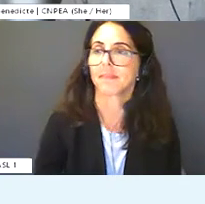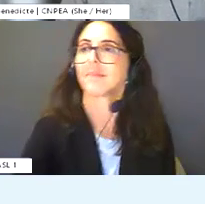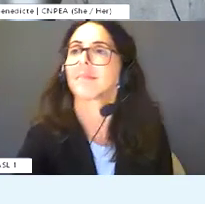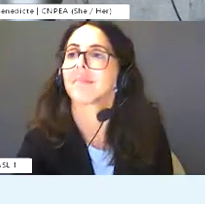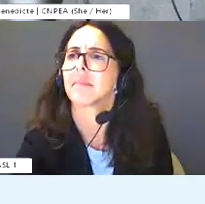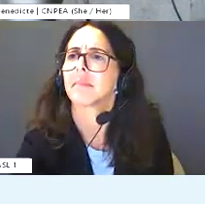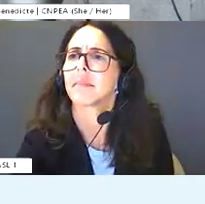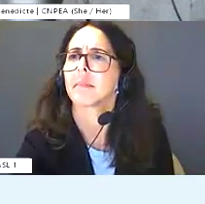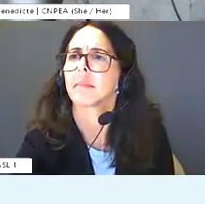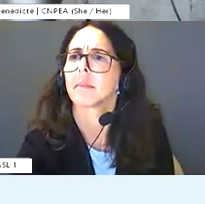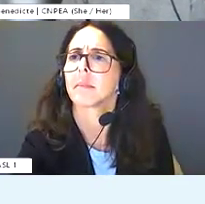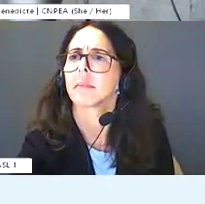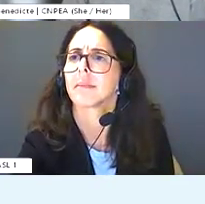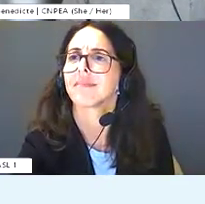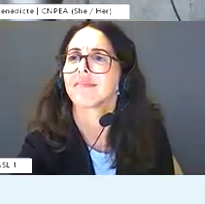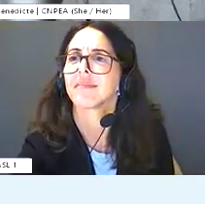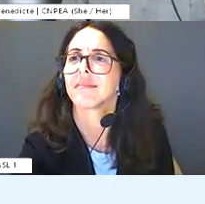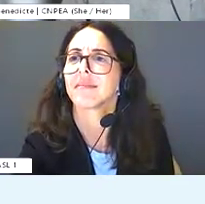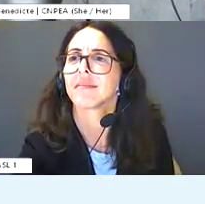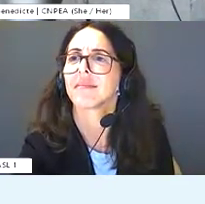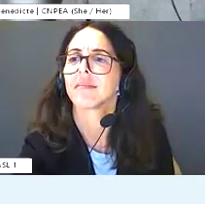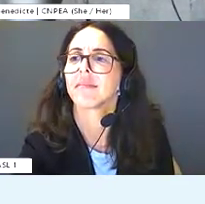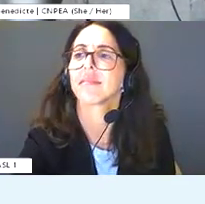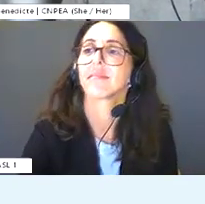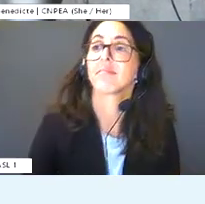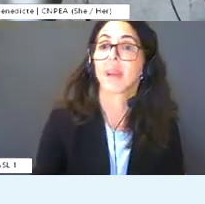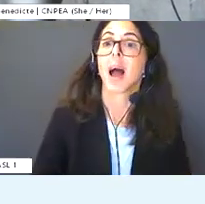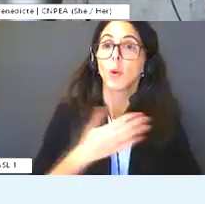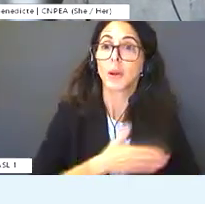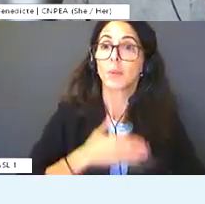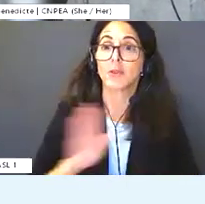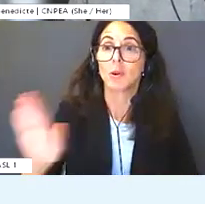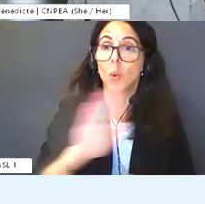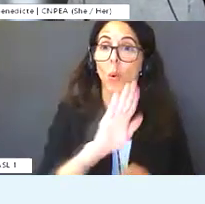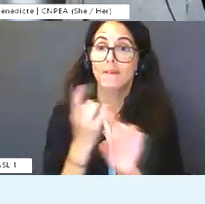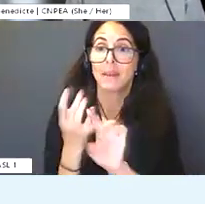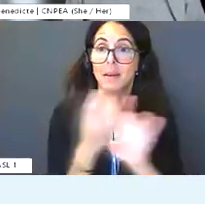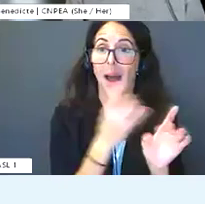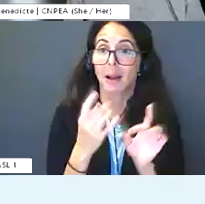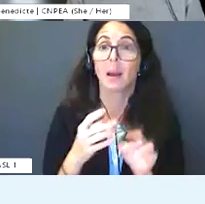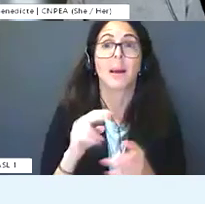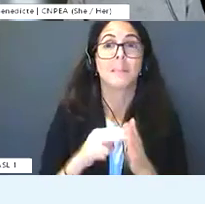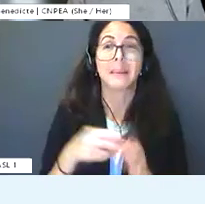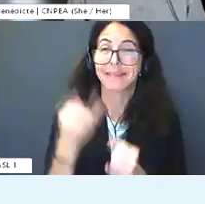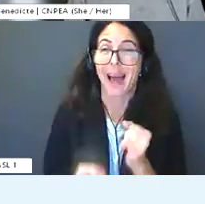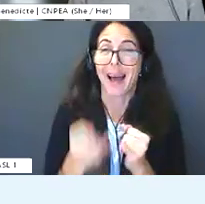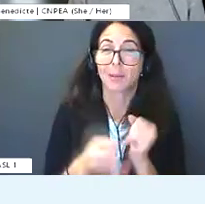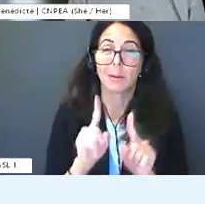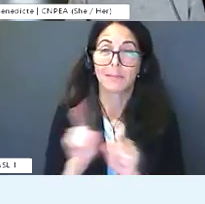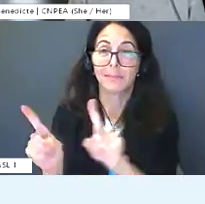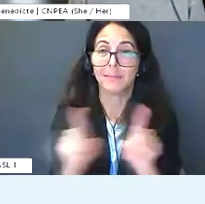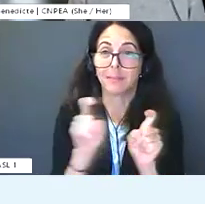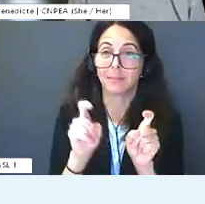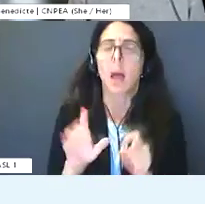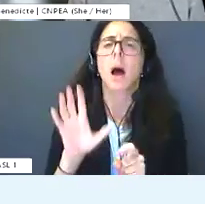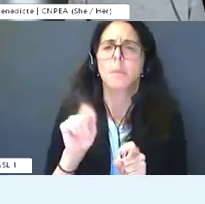We do appreciate feedback on our sessions. So at the end, I'm actually going to do a few polling questions at the end, but we'll also receive a